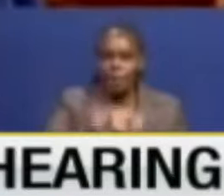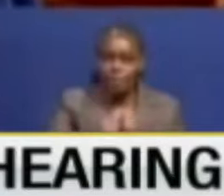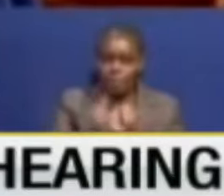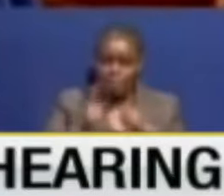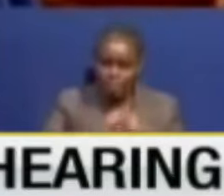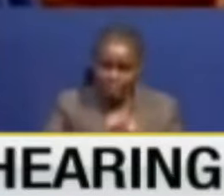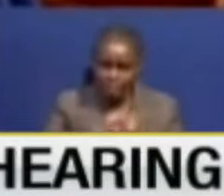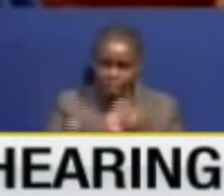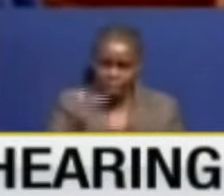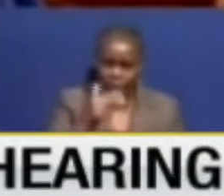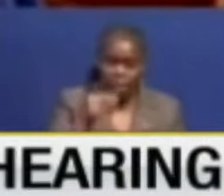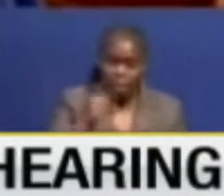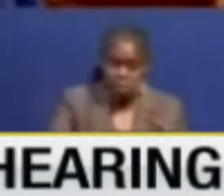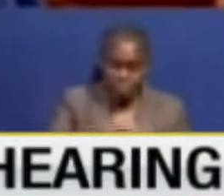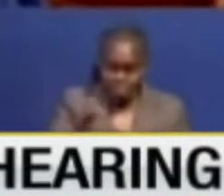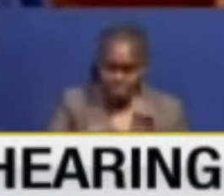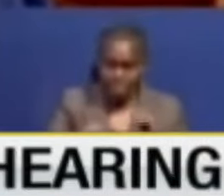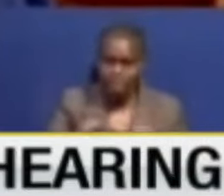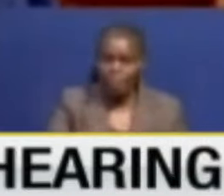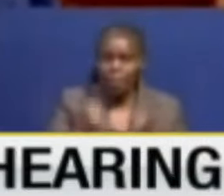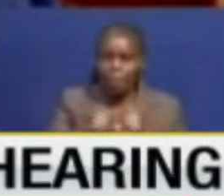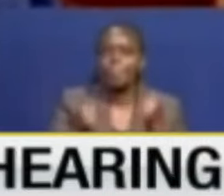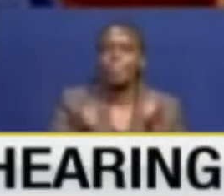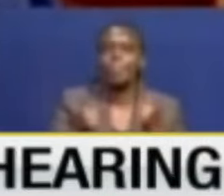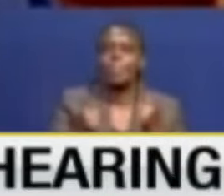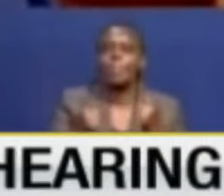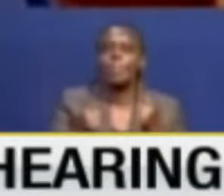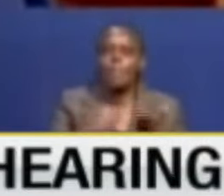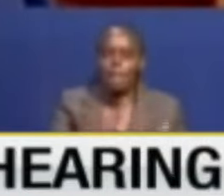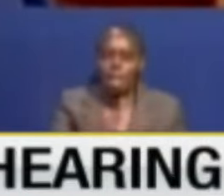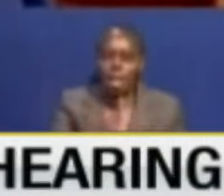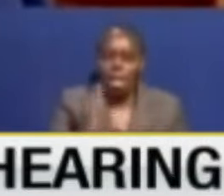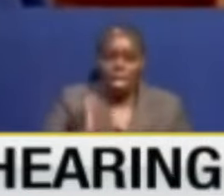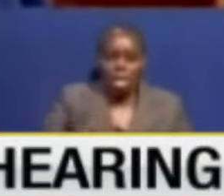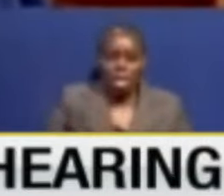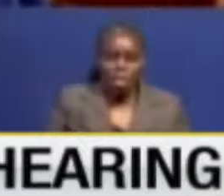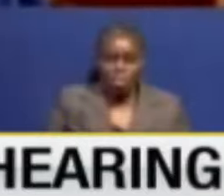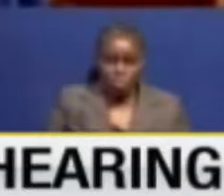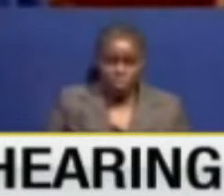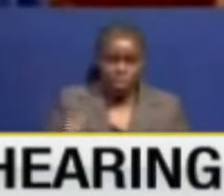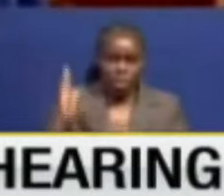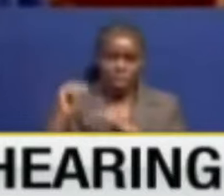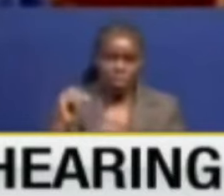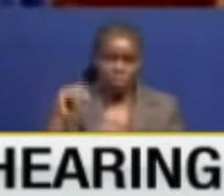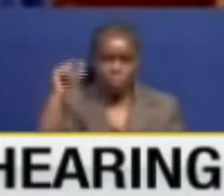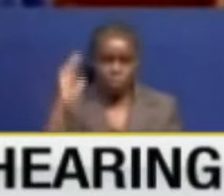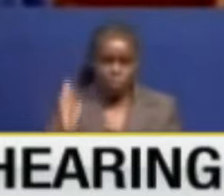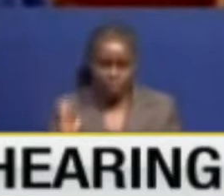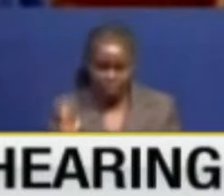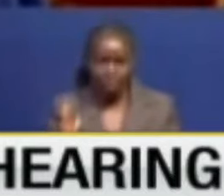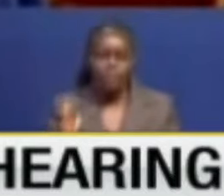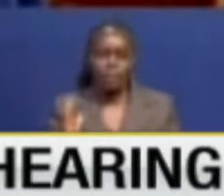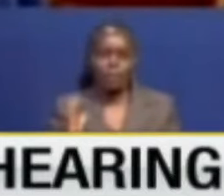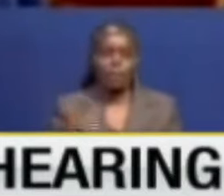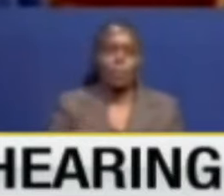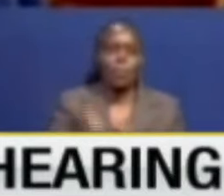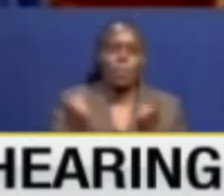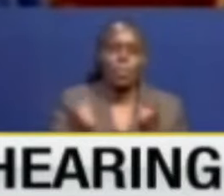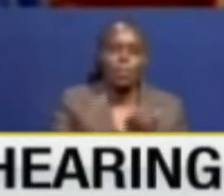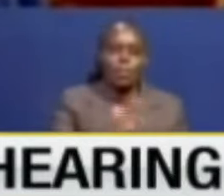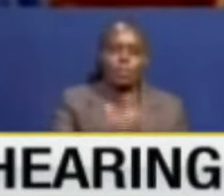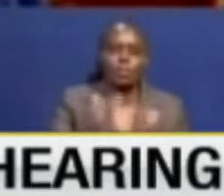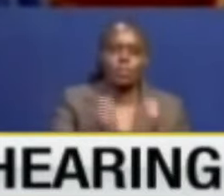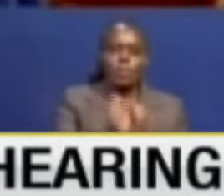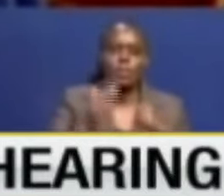286,516 was raised, thus violating the moral and ethical requirements expected of a state officer, contrary to